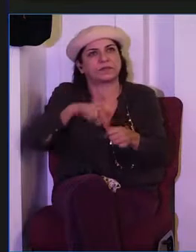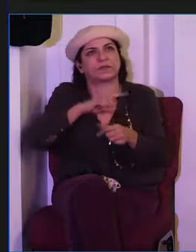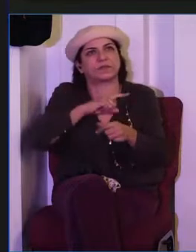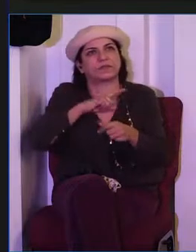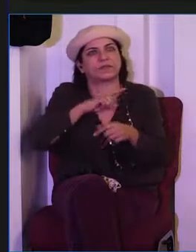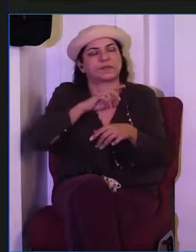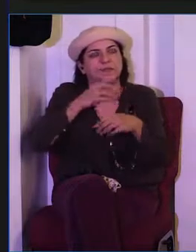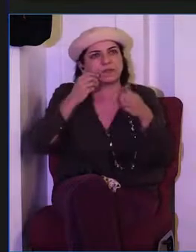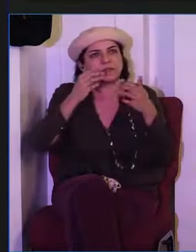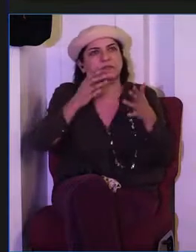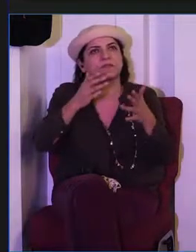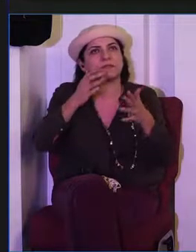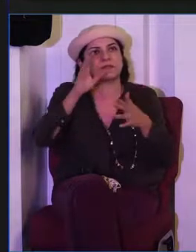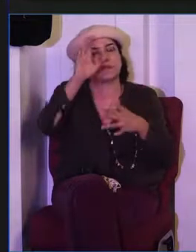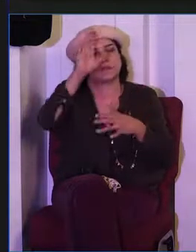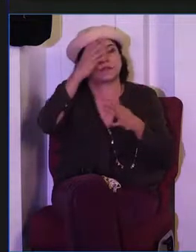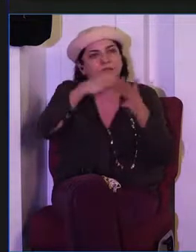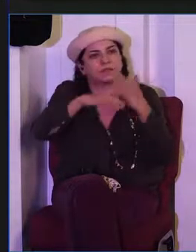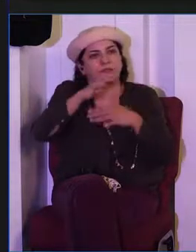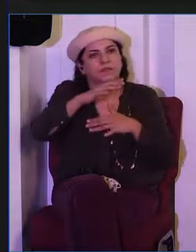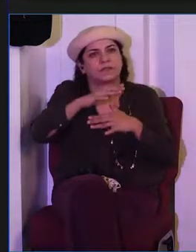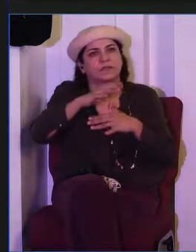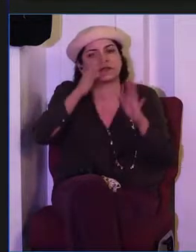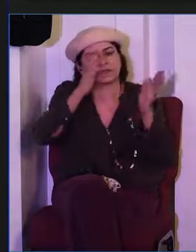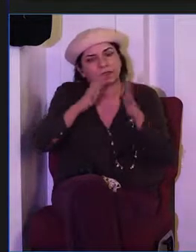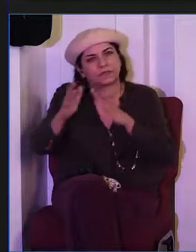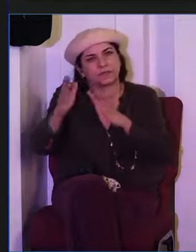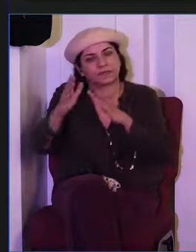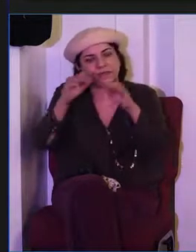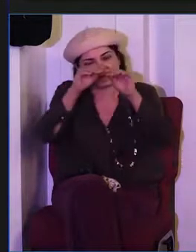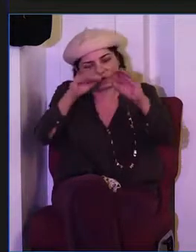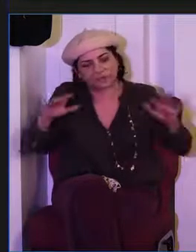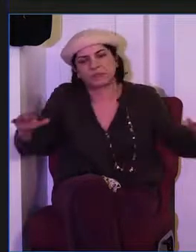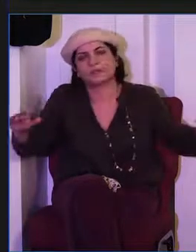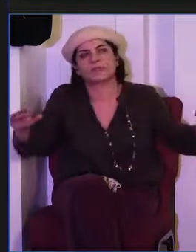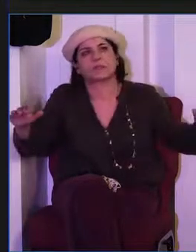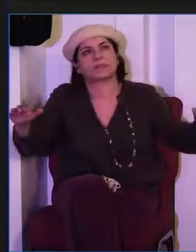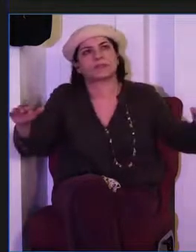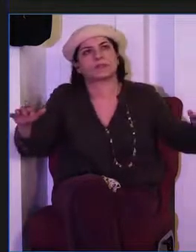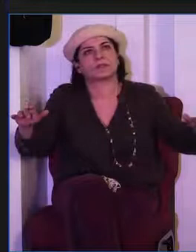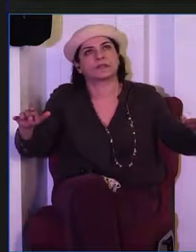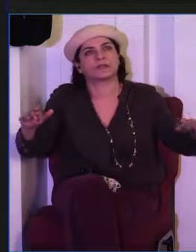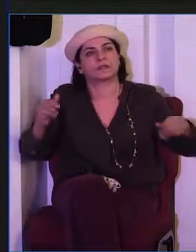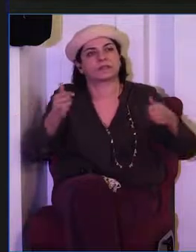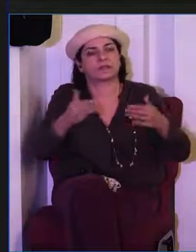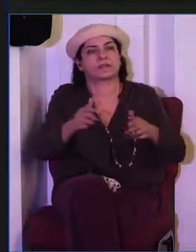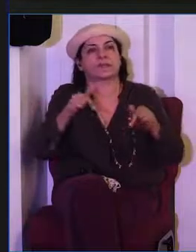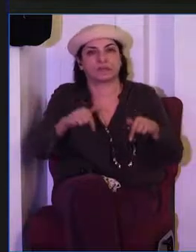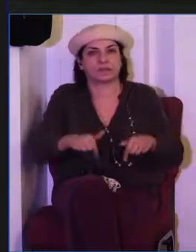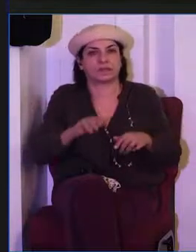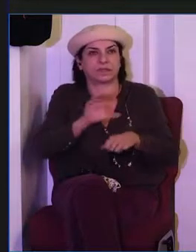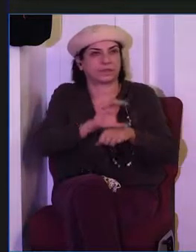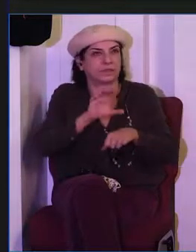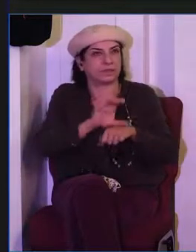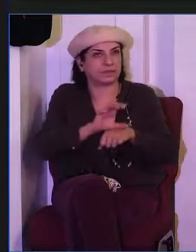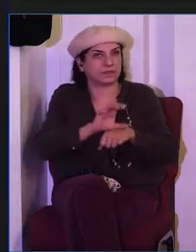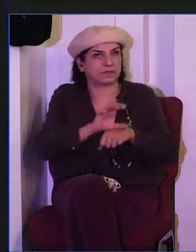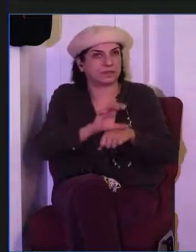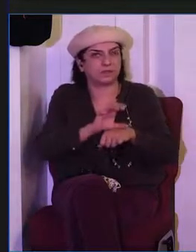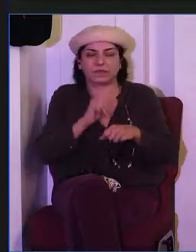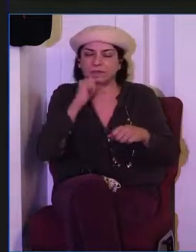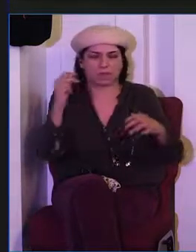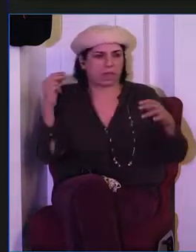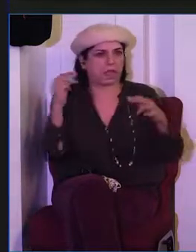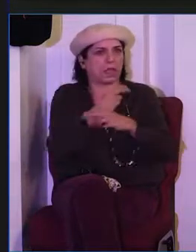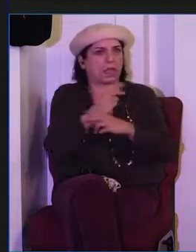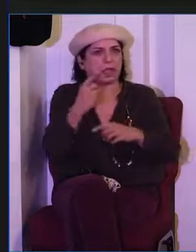this church be a blessing to each one of them as well. Because it's not just a one-way